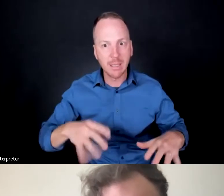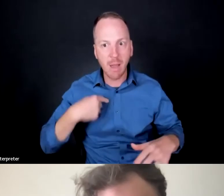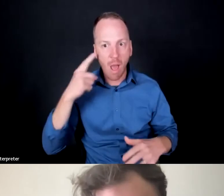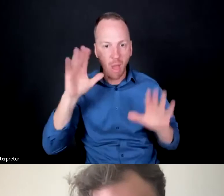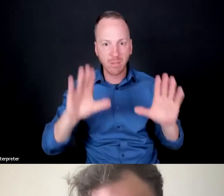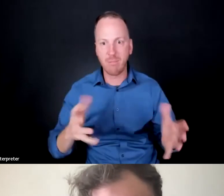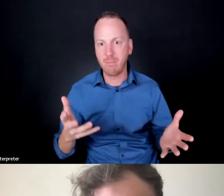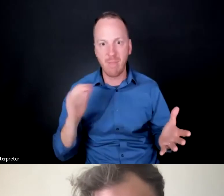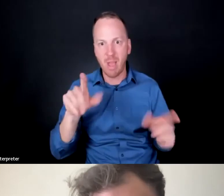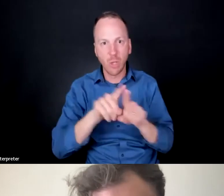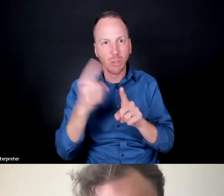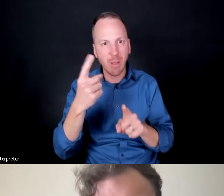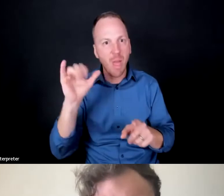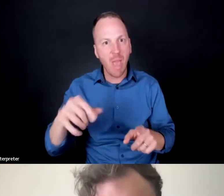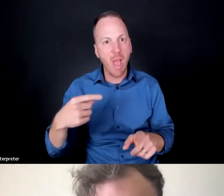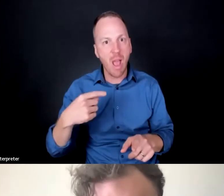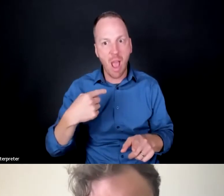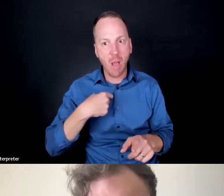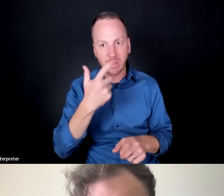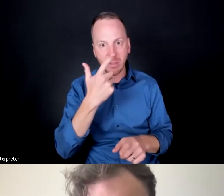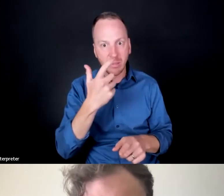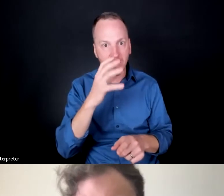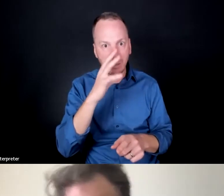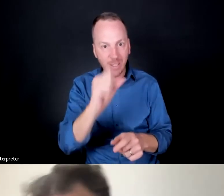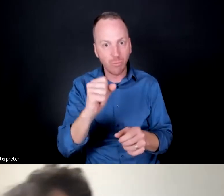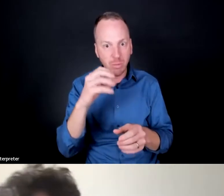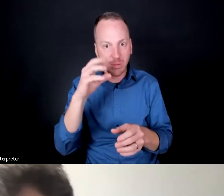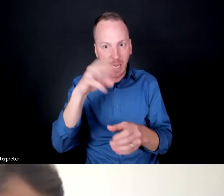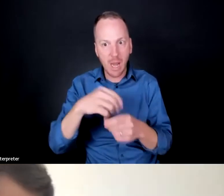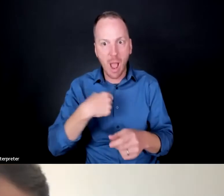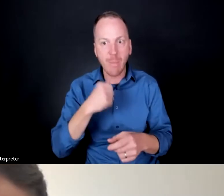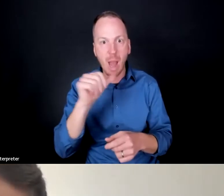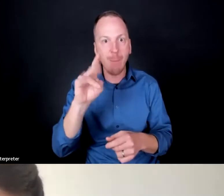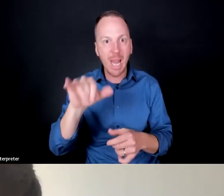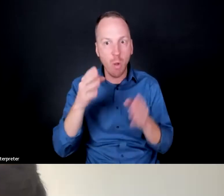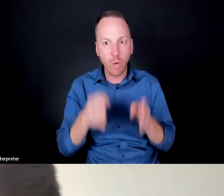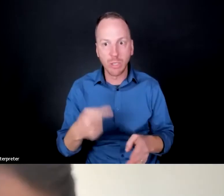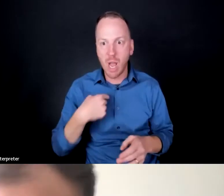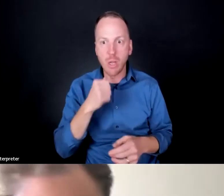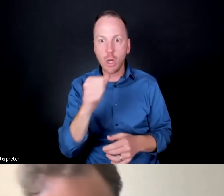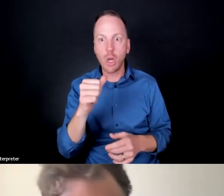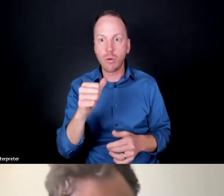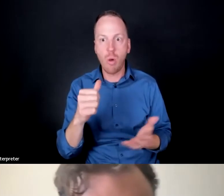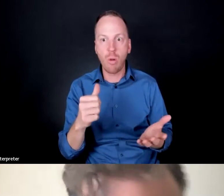was awesome. And that's also something that I was interested in. Like, I'm a non-binary person. I don't identify